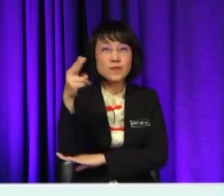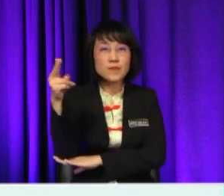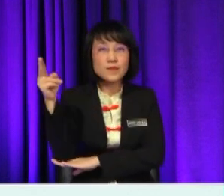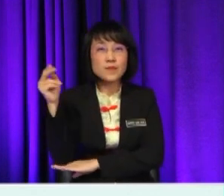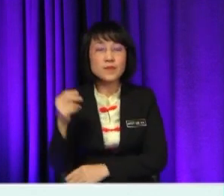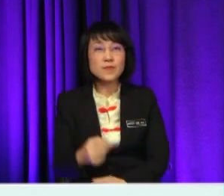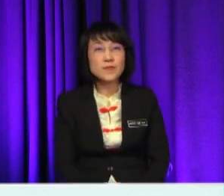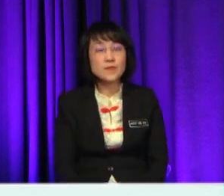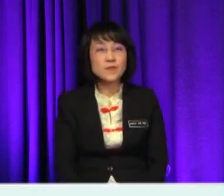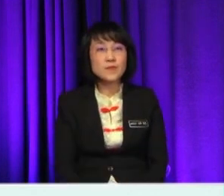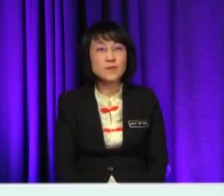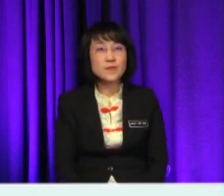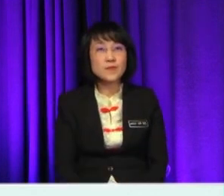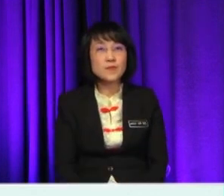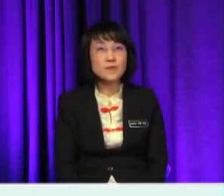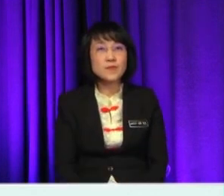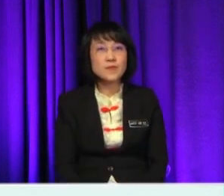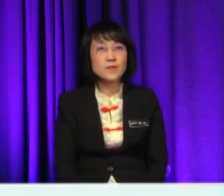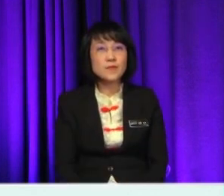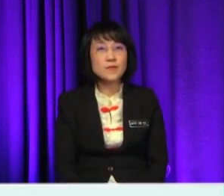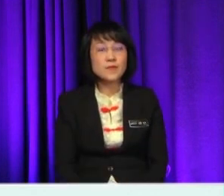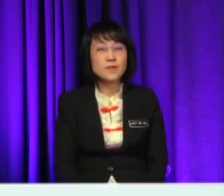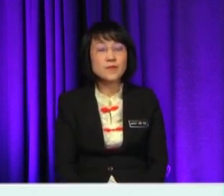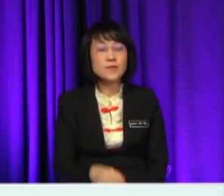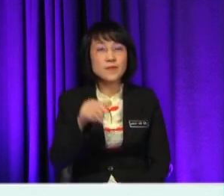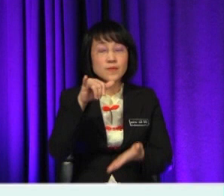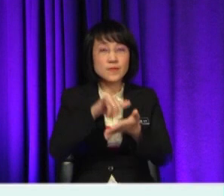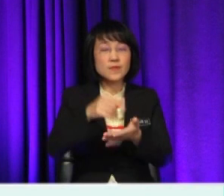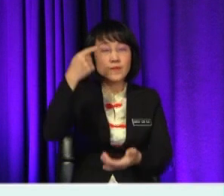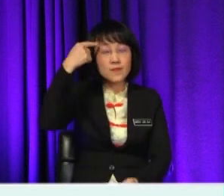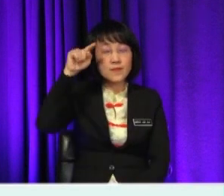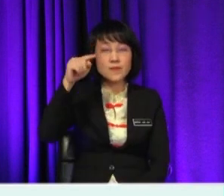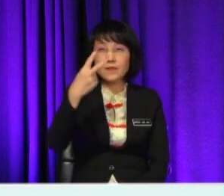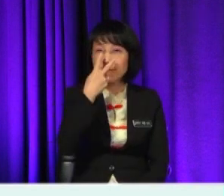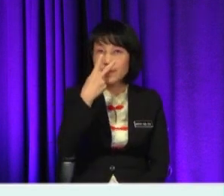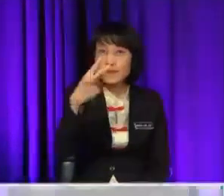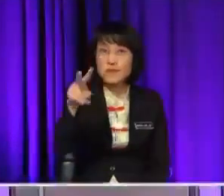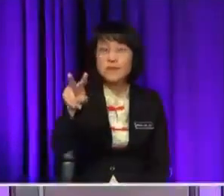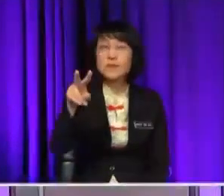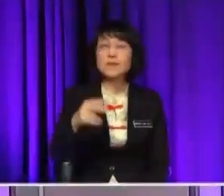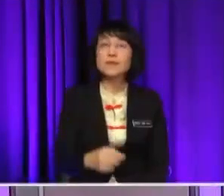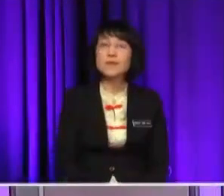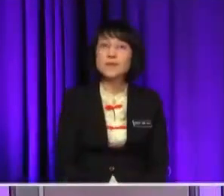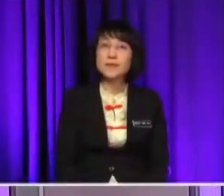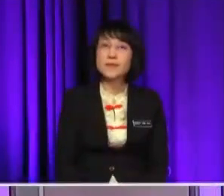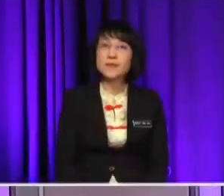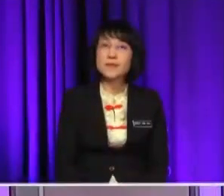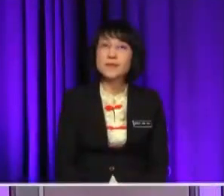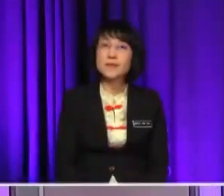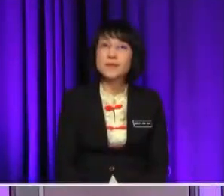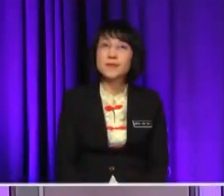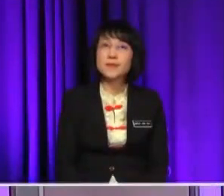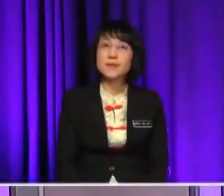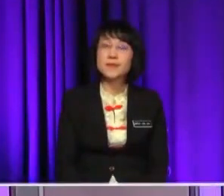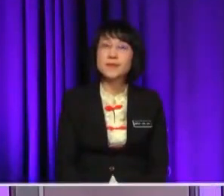now, and it's for sight, Okay. right? So you can imagine what's happening, All right. though we can't see the